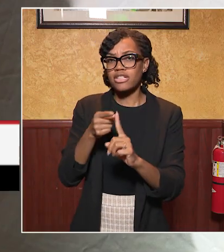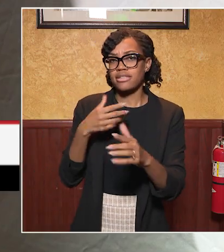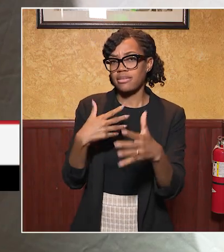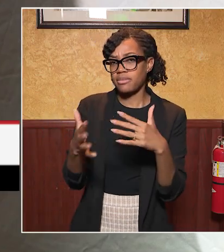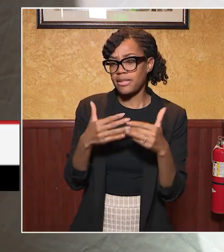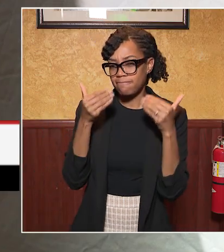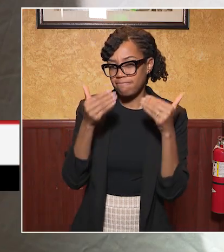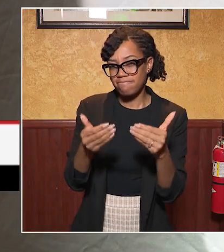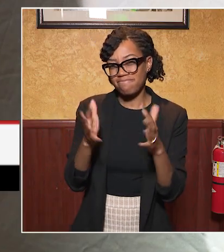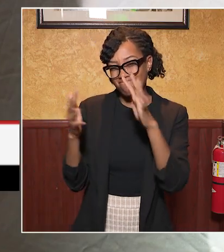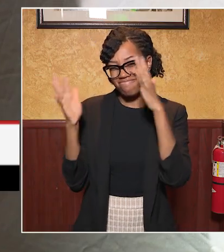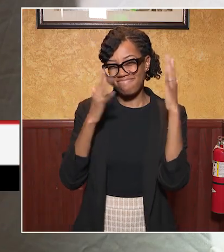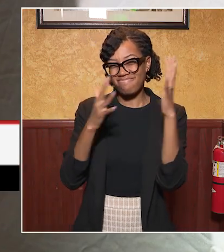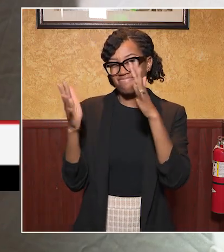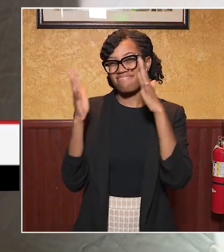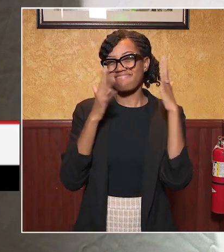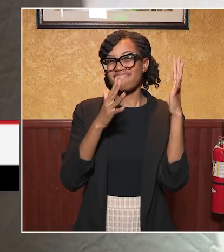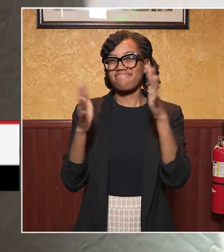applause.